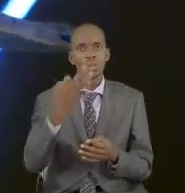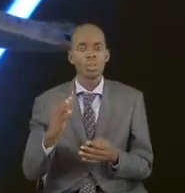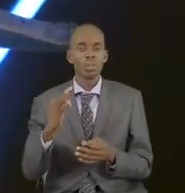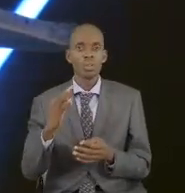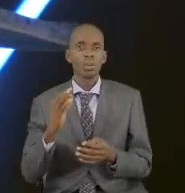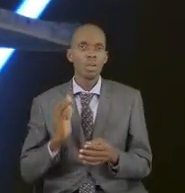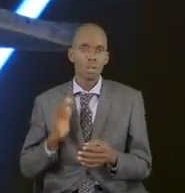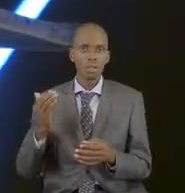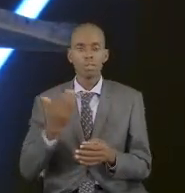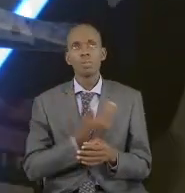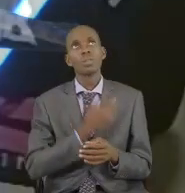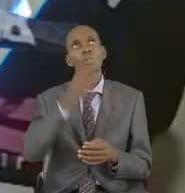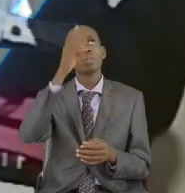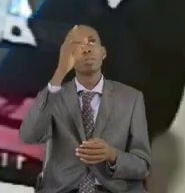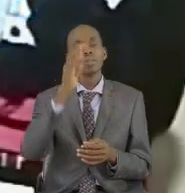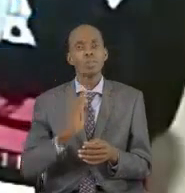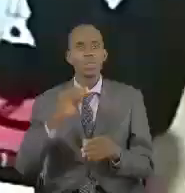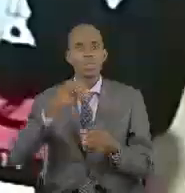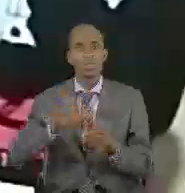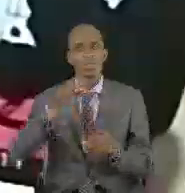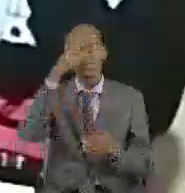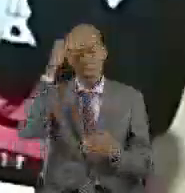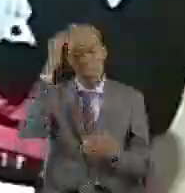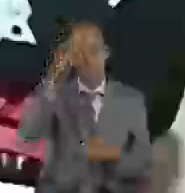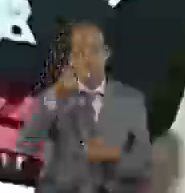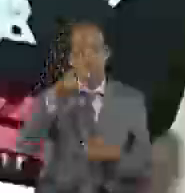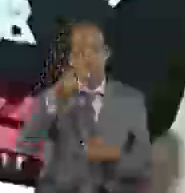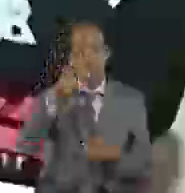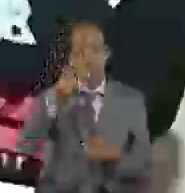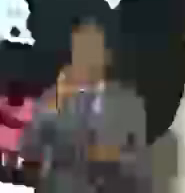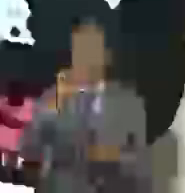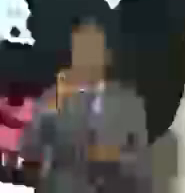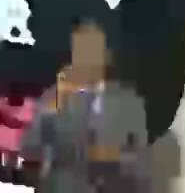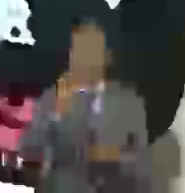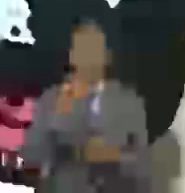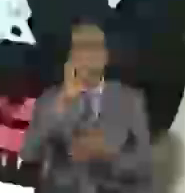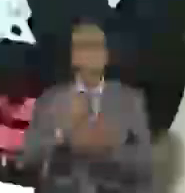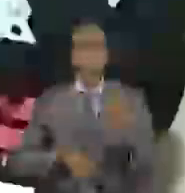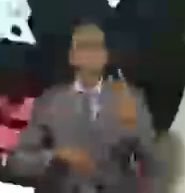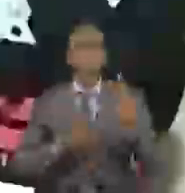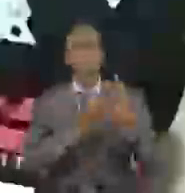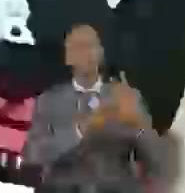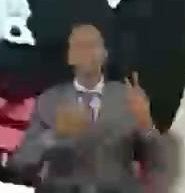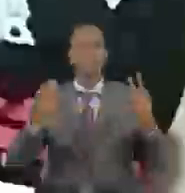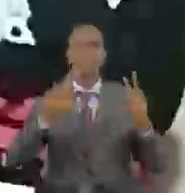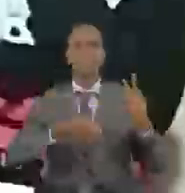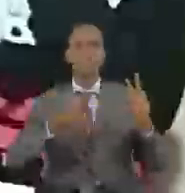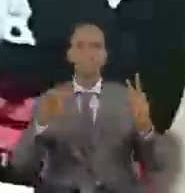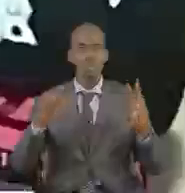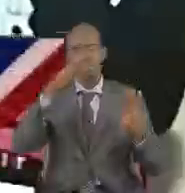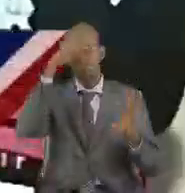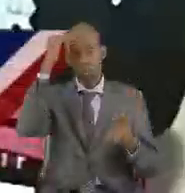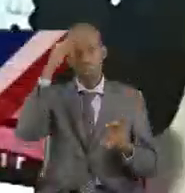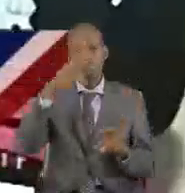our God. Romans chapter 6, reading from verse 22. Romans chapter